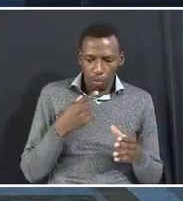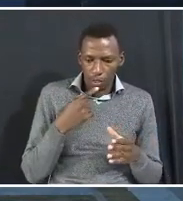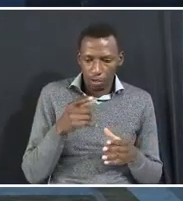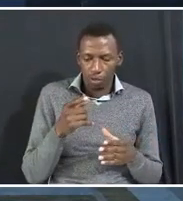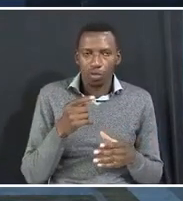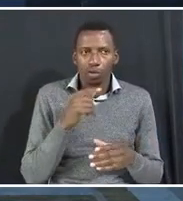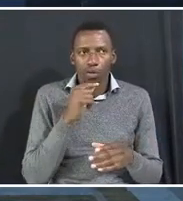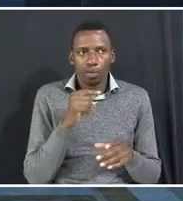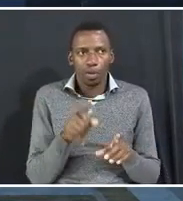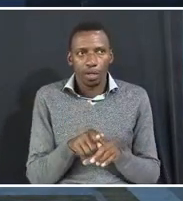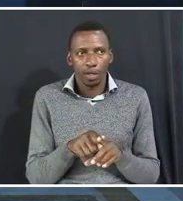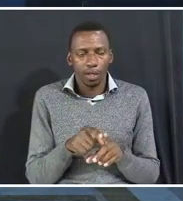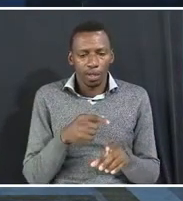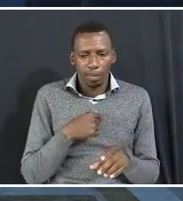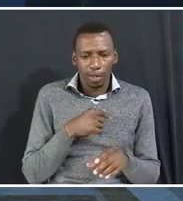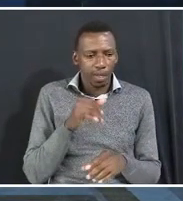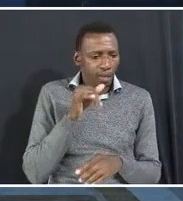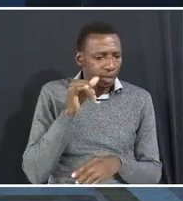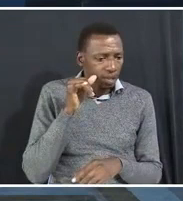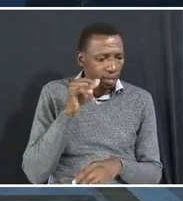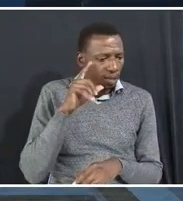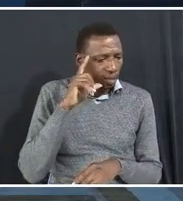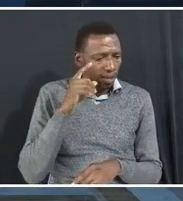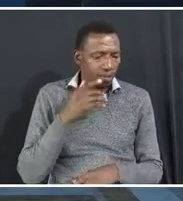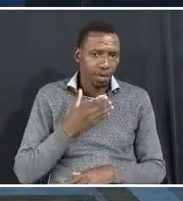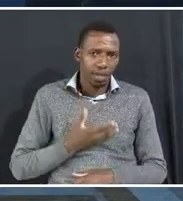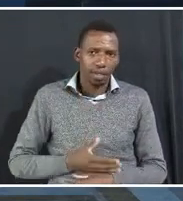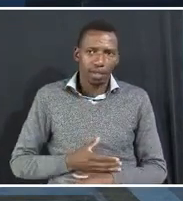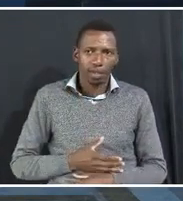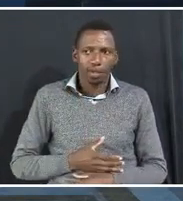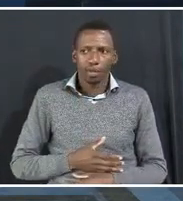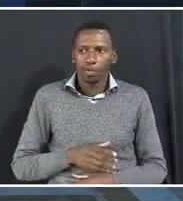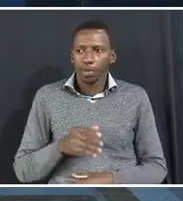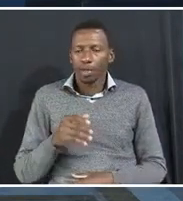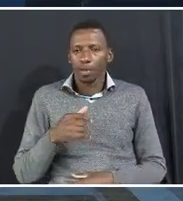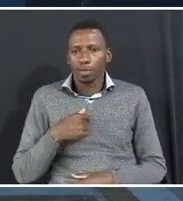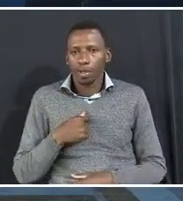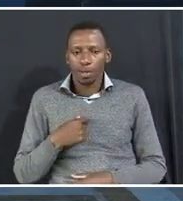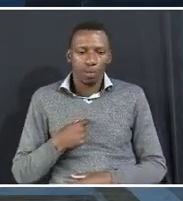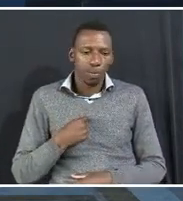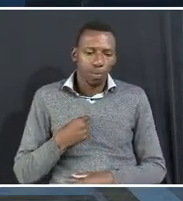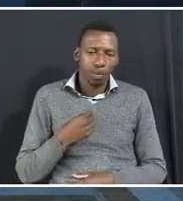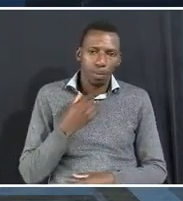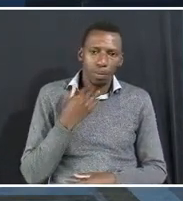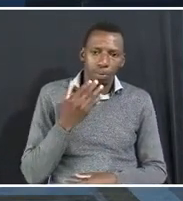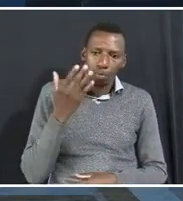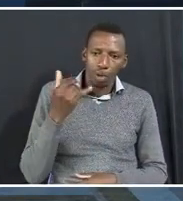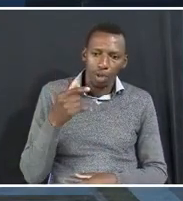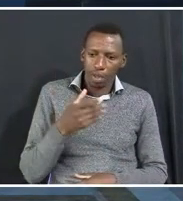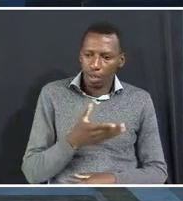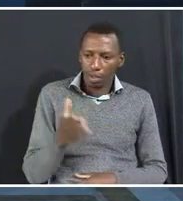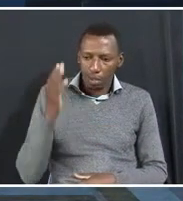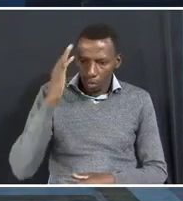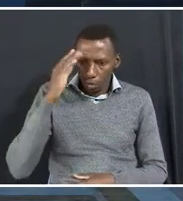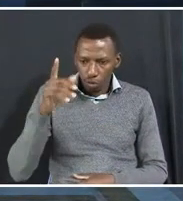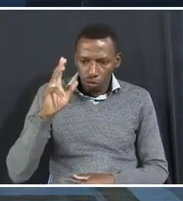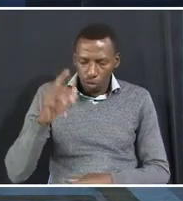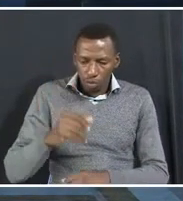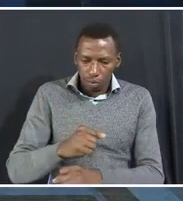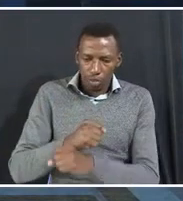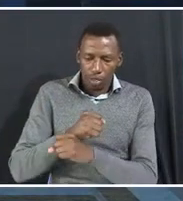brother, I slept hungry yesterday. Brother, I don't have a piece of cloth. Because they know you will protect their